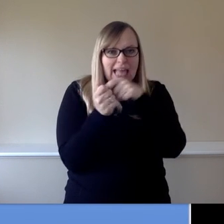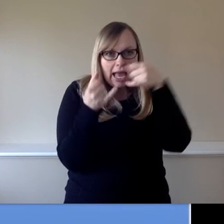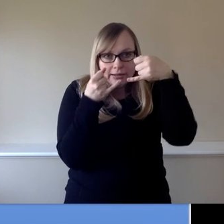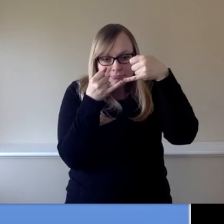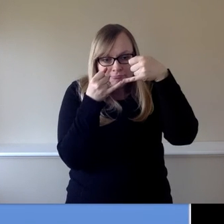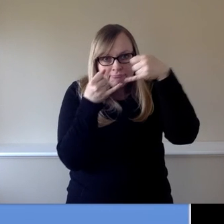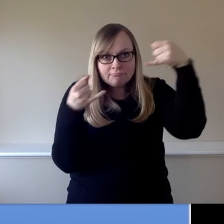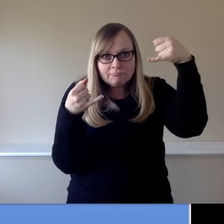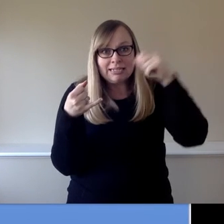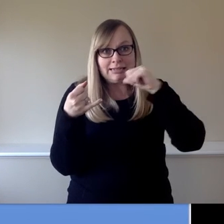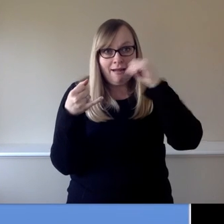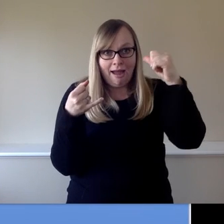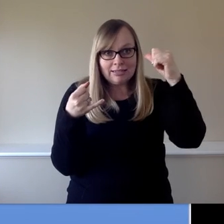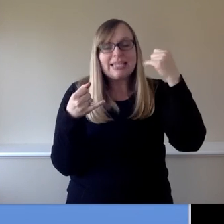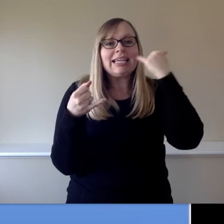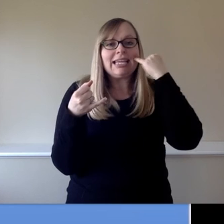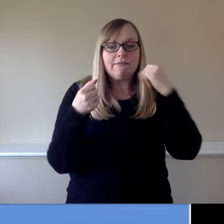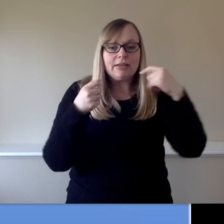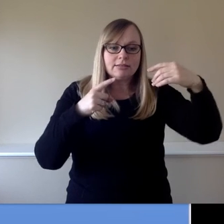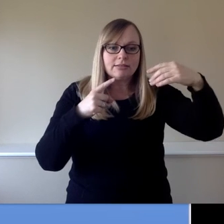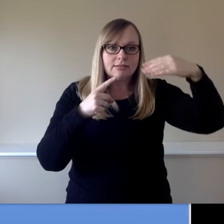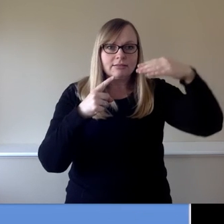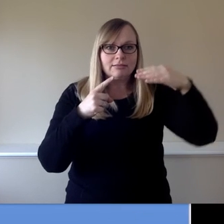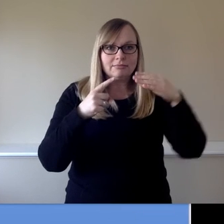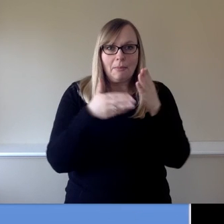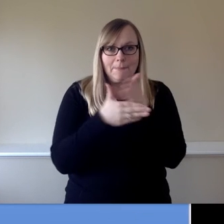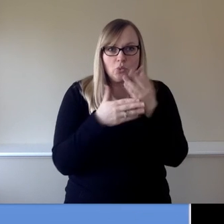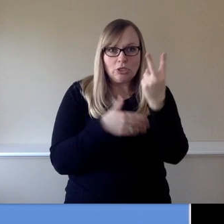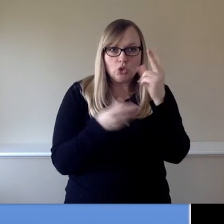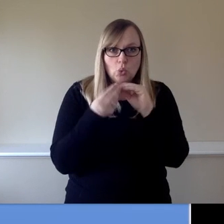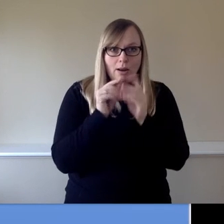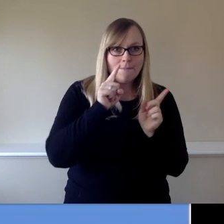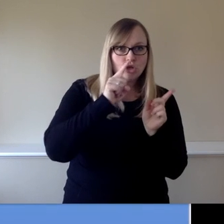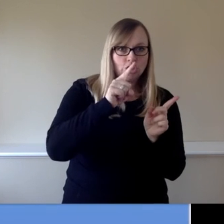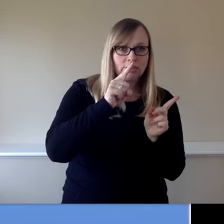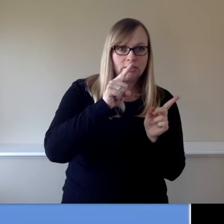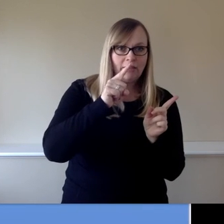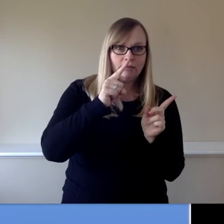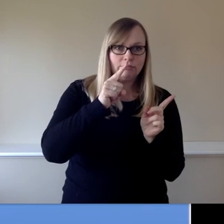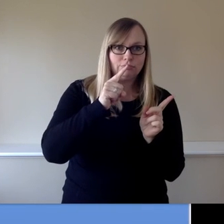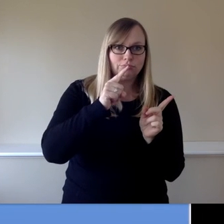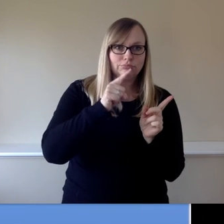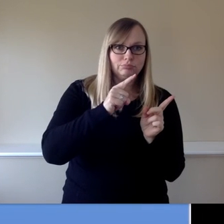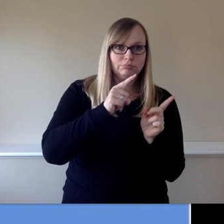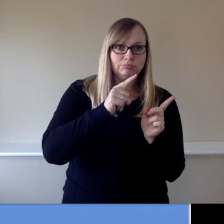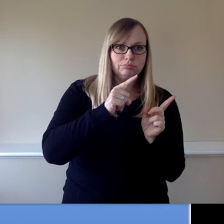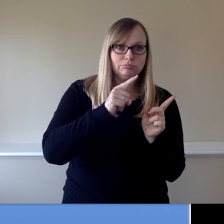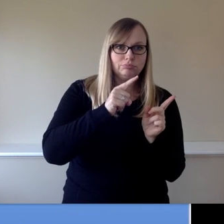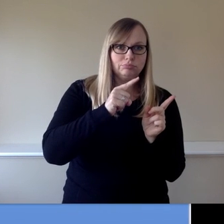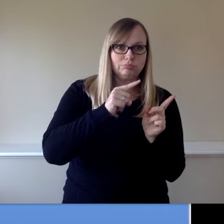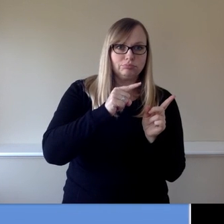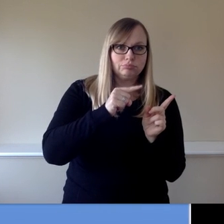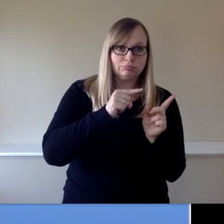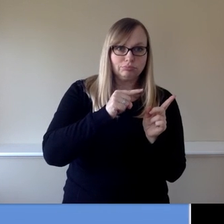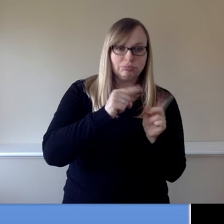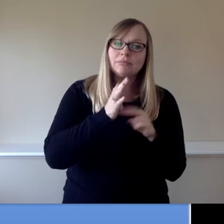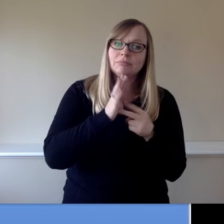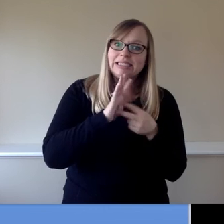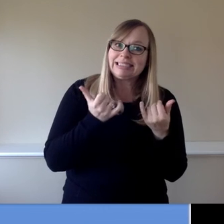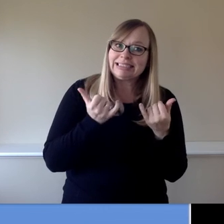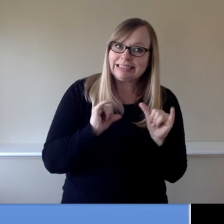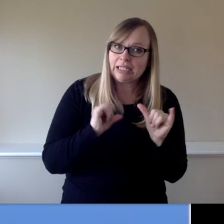it's between, the hour is always the smallest number. Right now, it is barely past the 1, but it is between the 1 and a